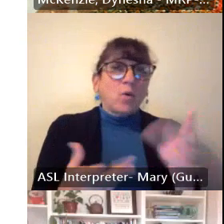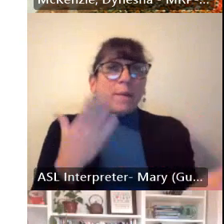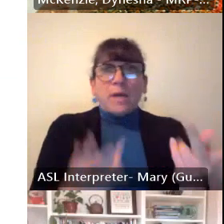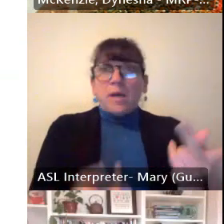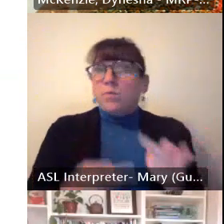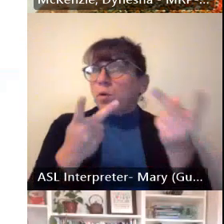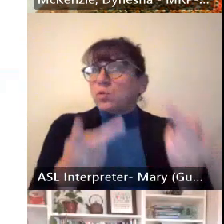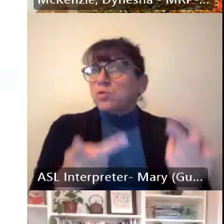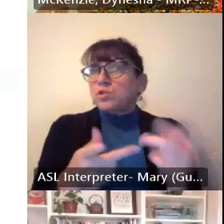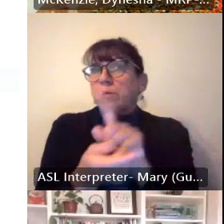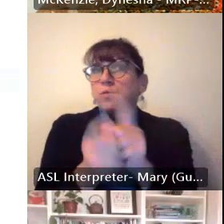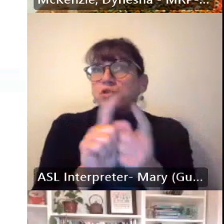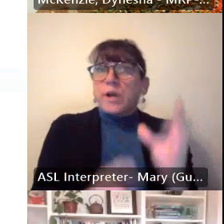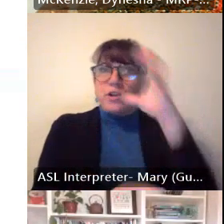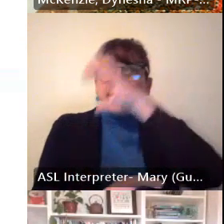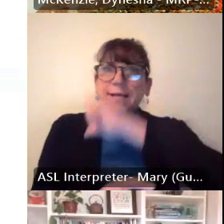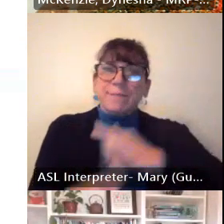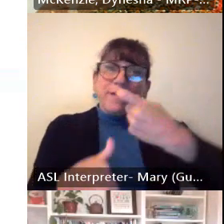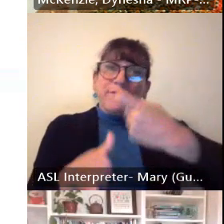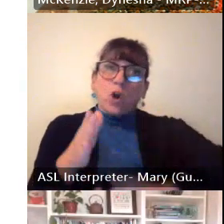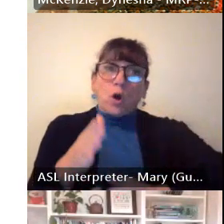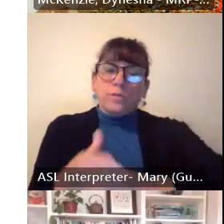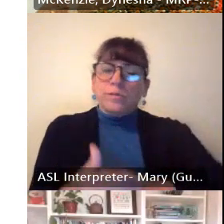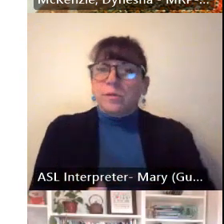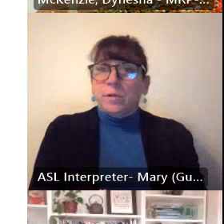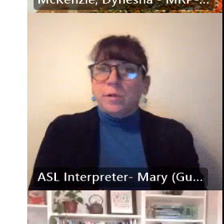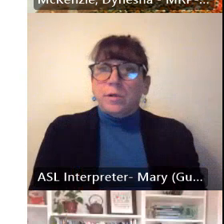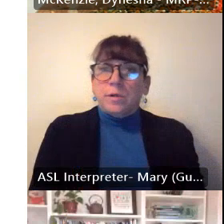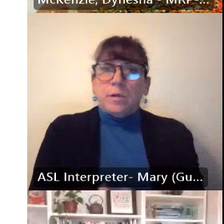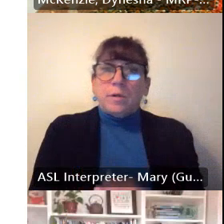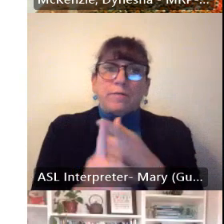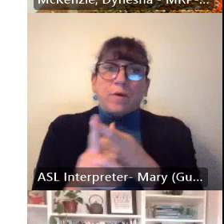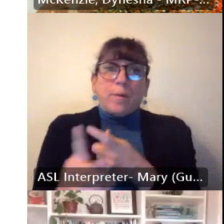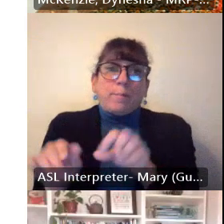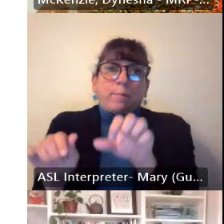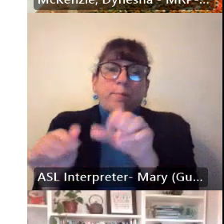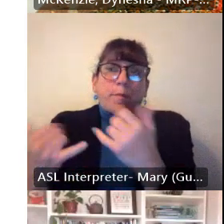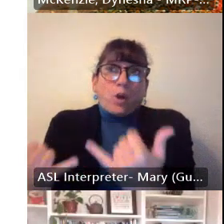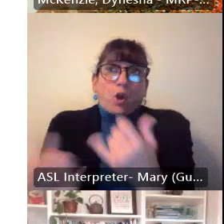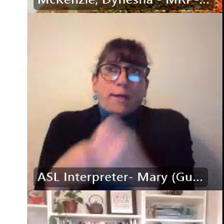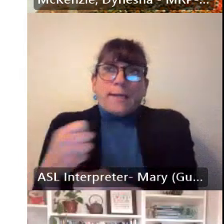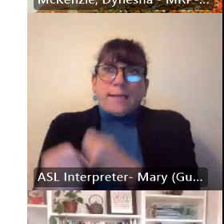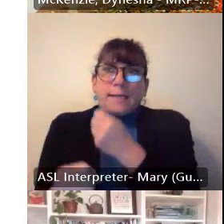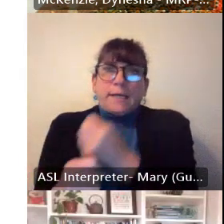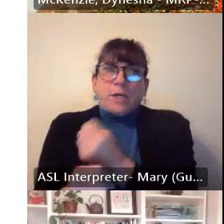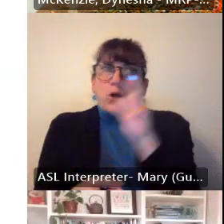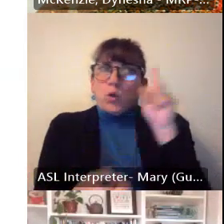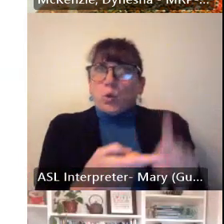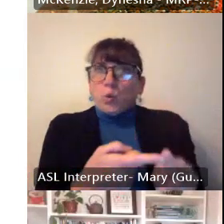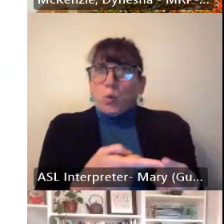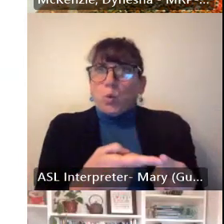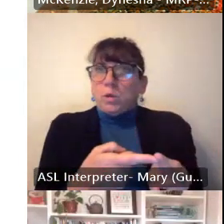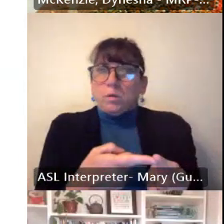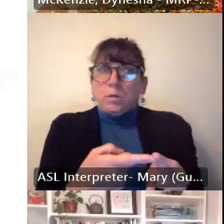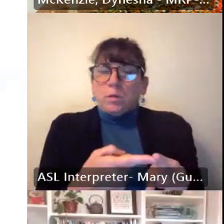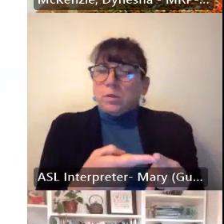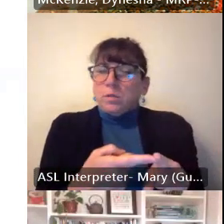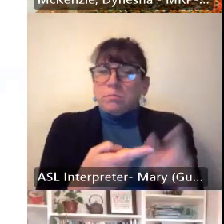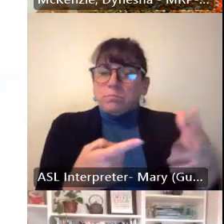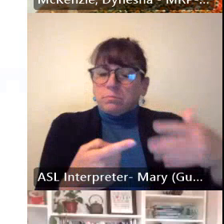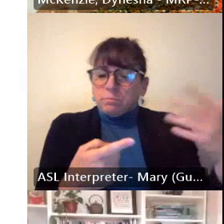will change the estimates of cost from potentially the current year all the way out to